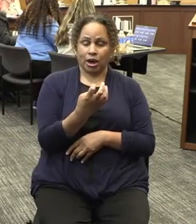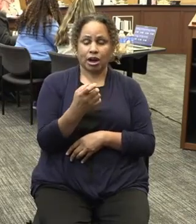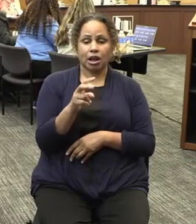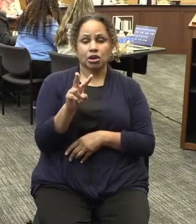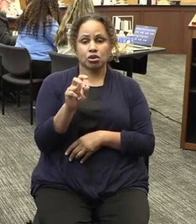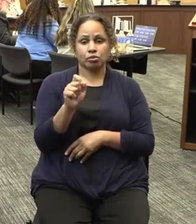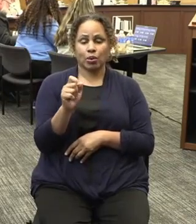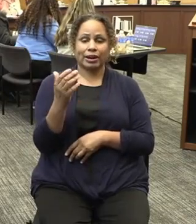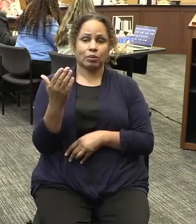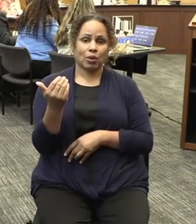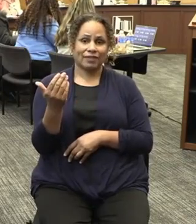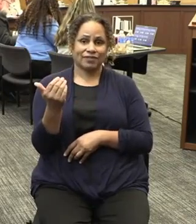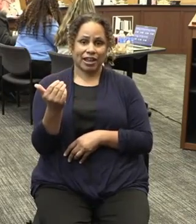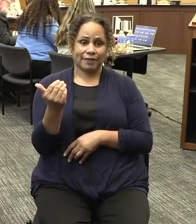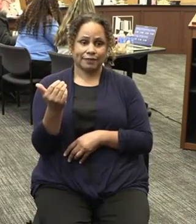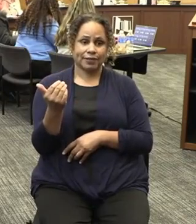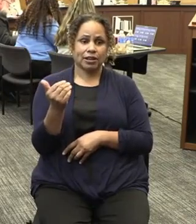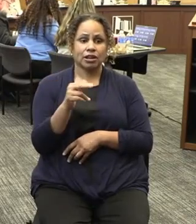2.15,